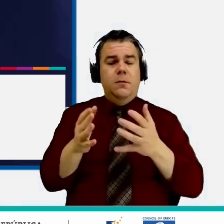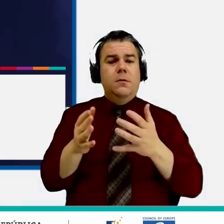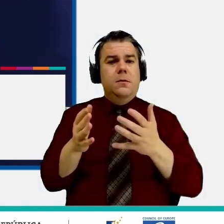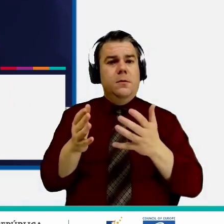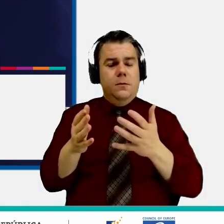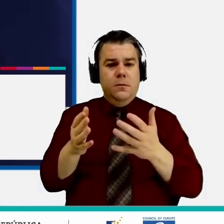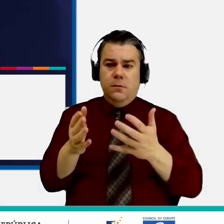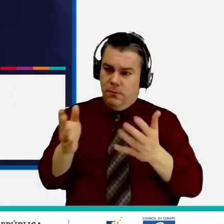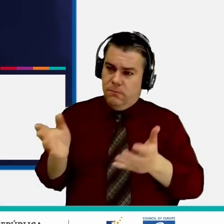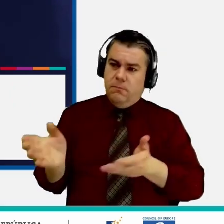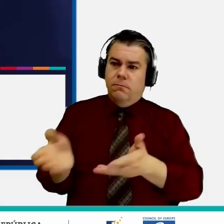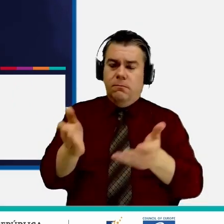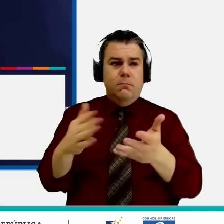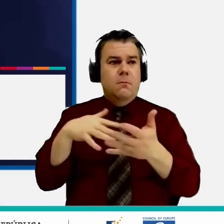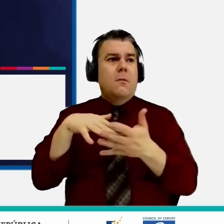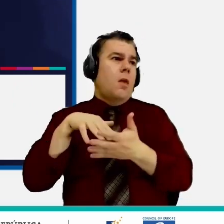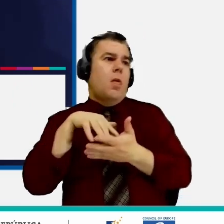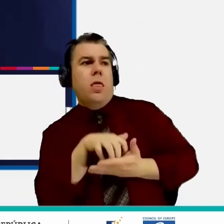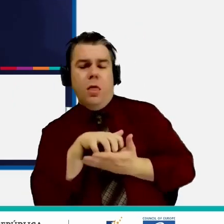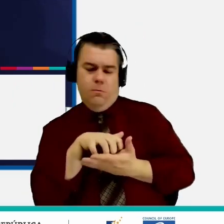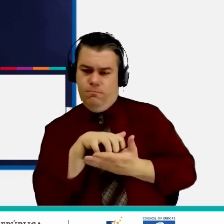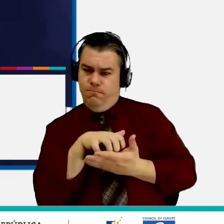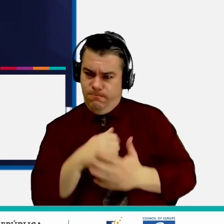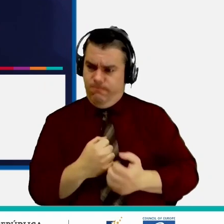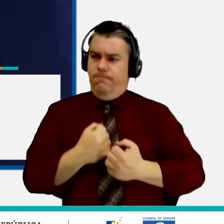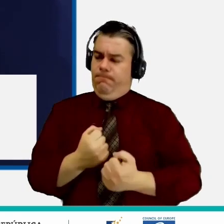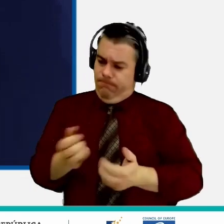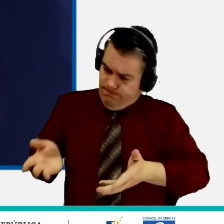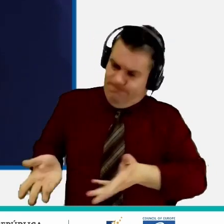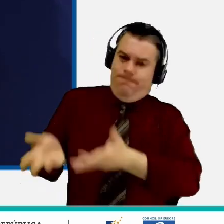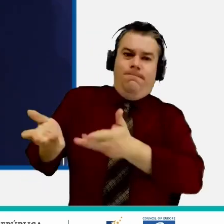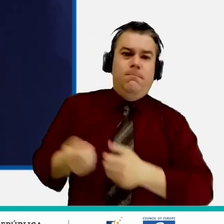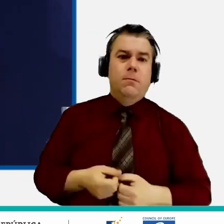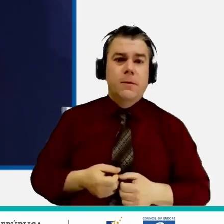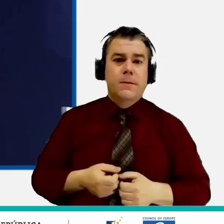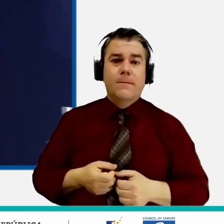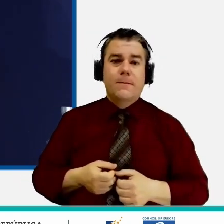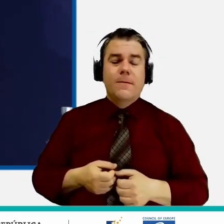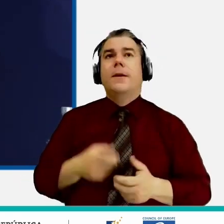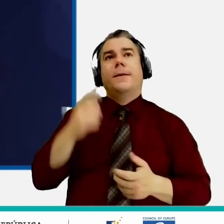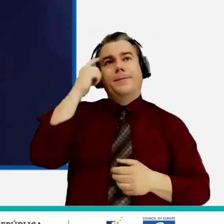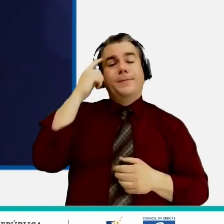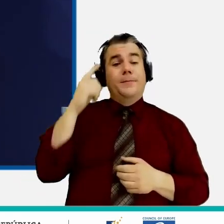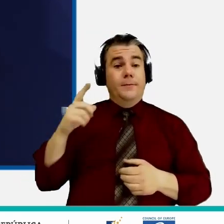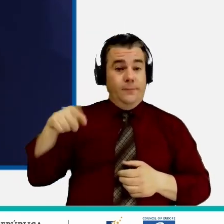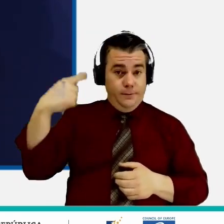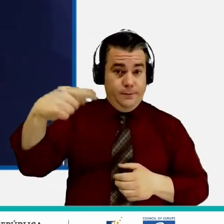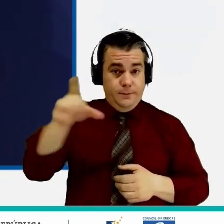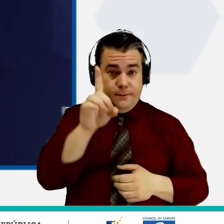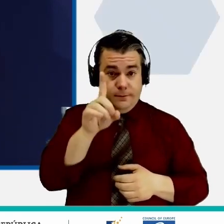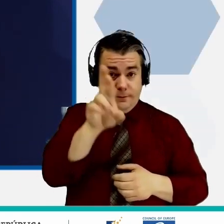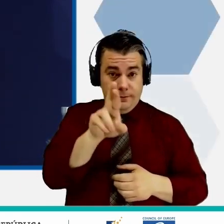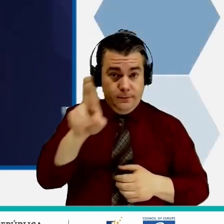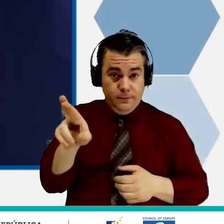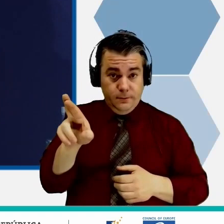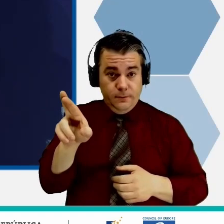shocks. And that also, of course, means like having the future is, say, in DRR strategies, and